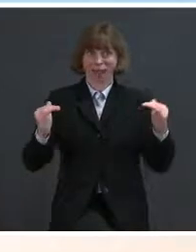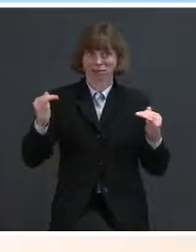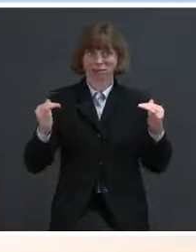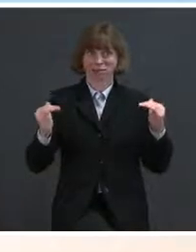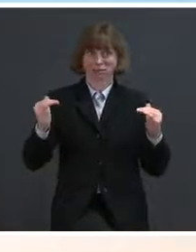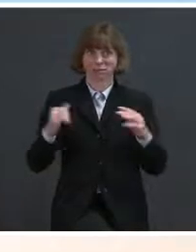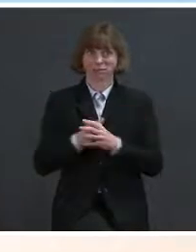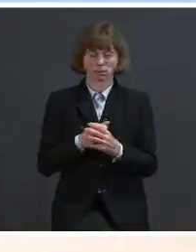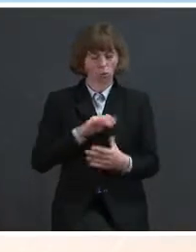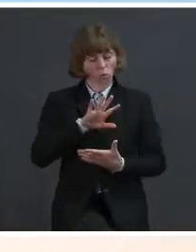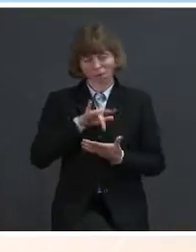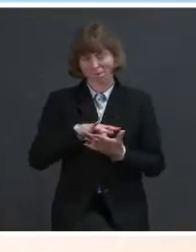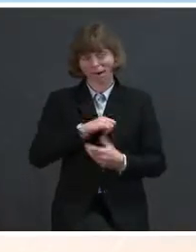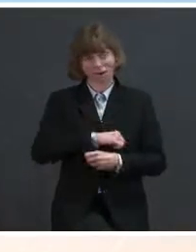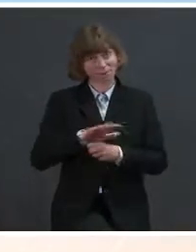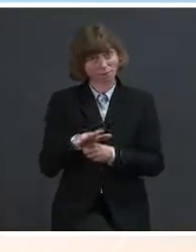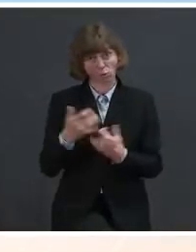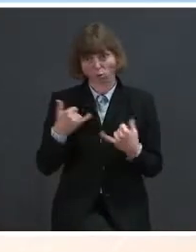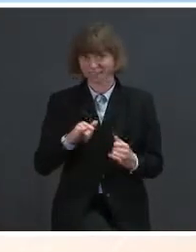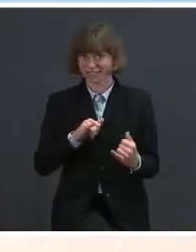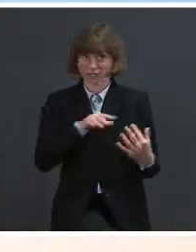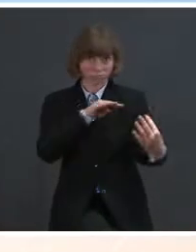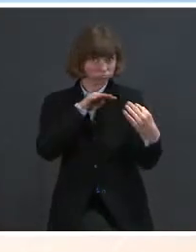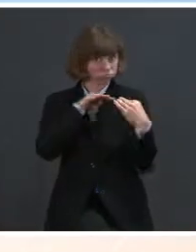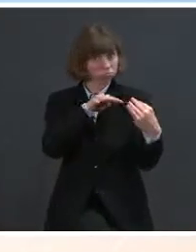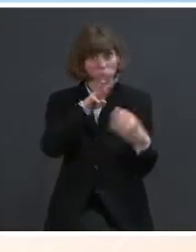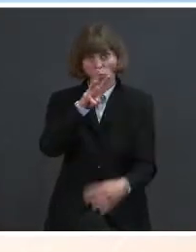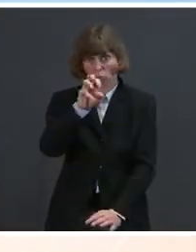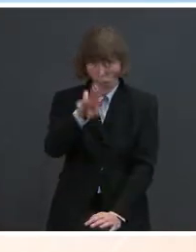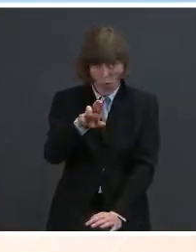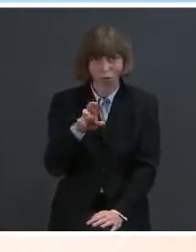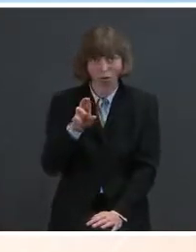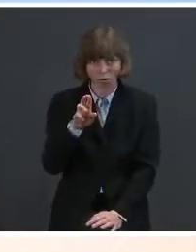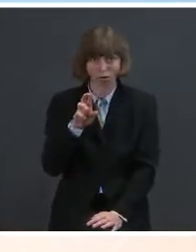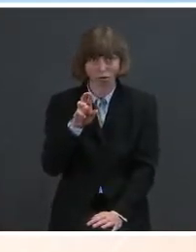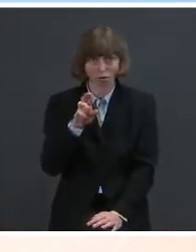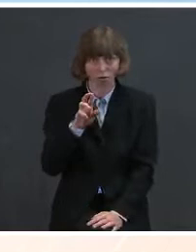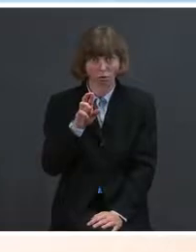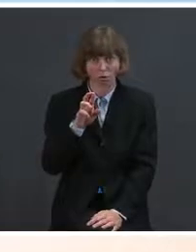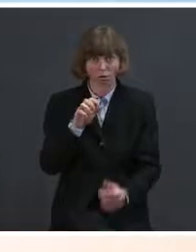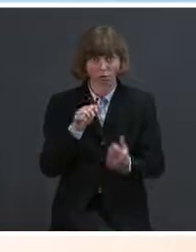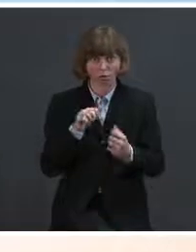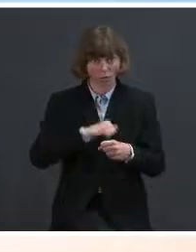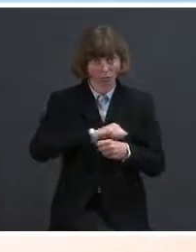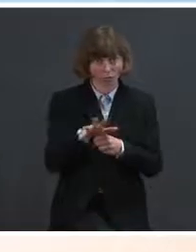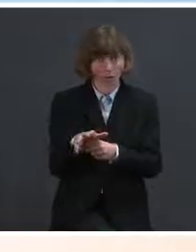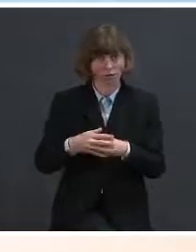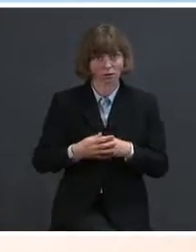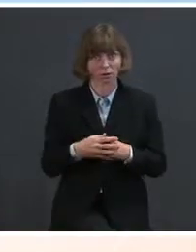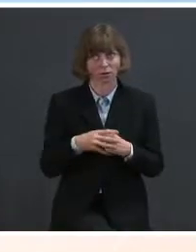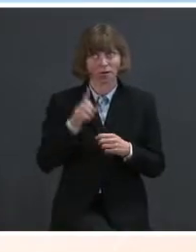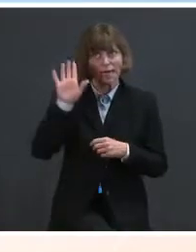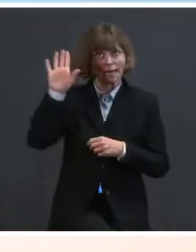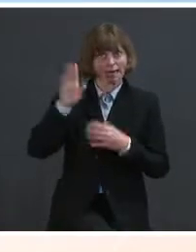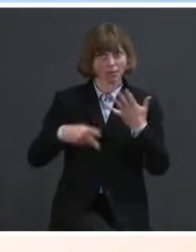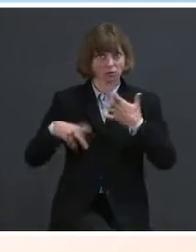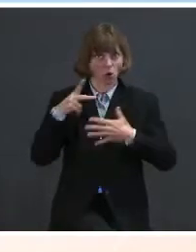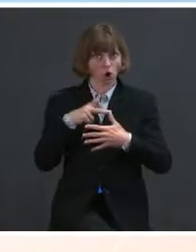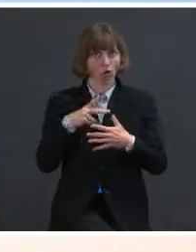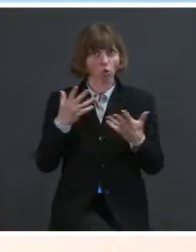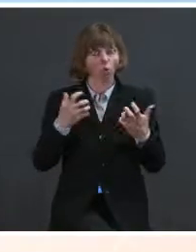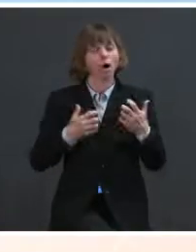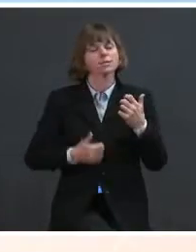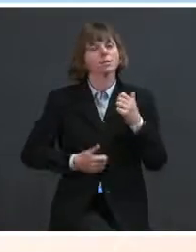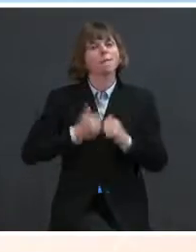we're still at war with the pandemic. It was a priority to him to ensure that he has maximum